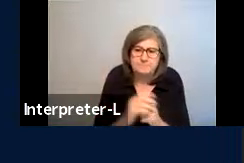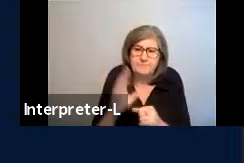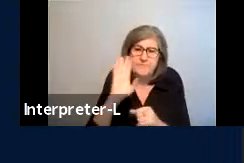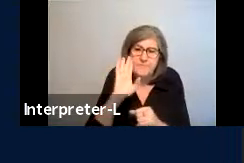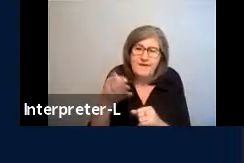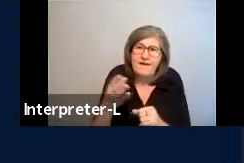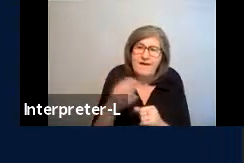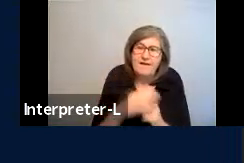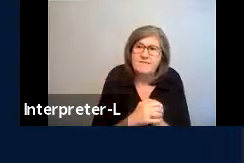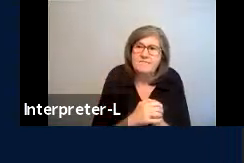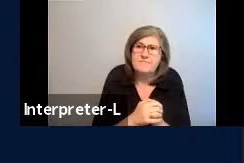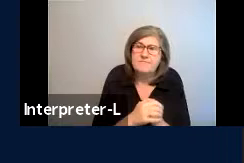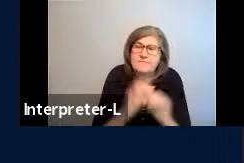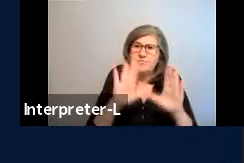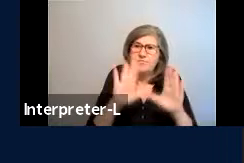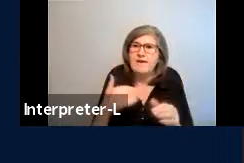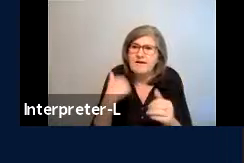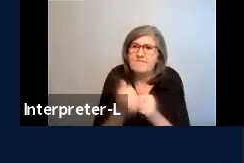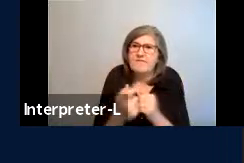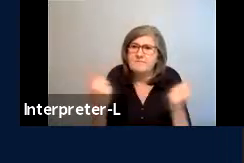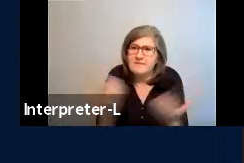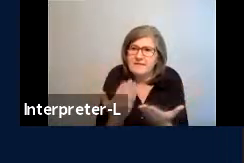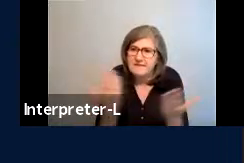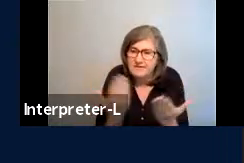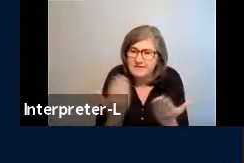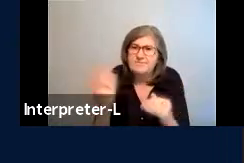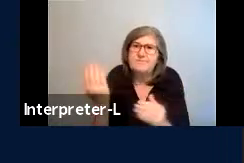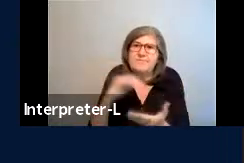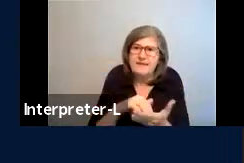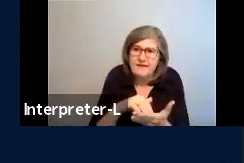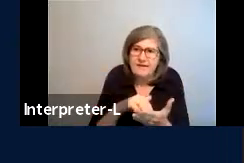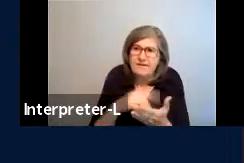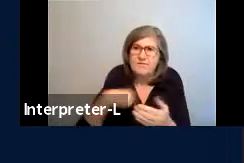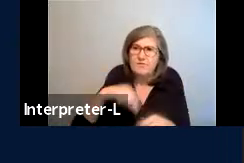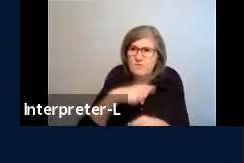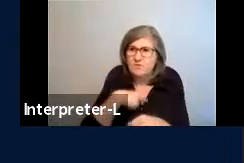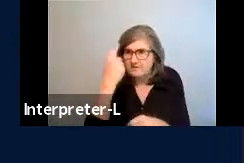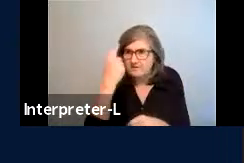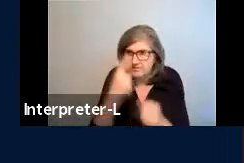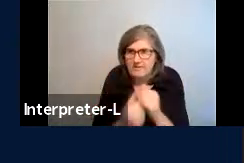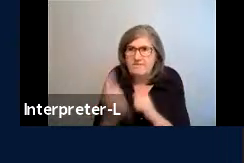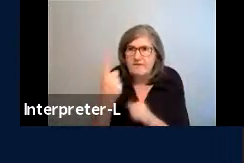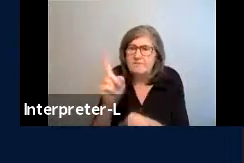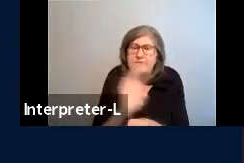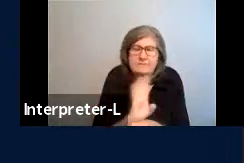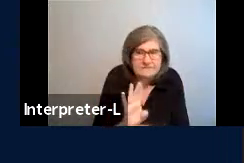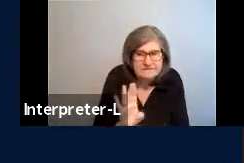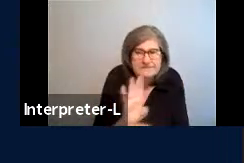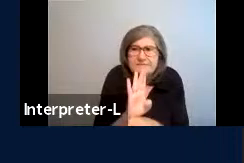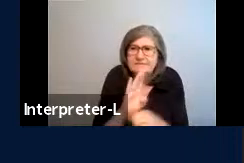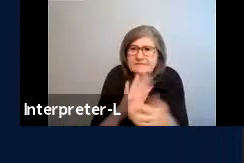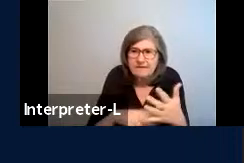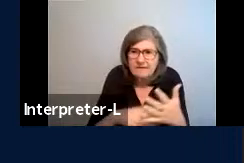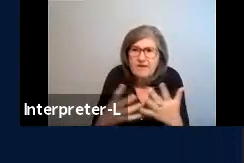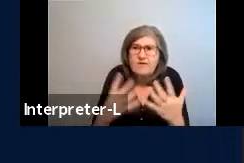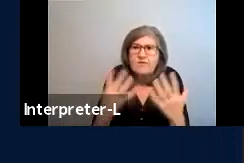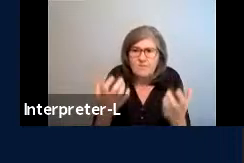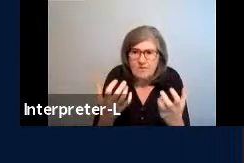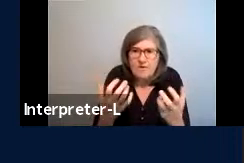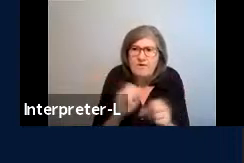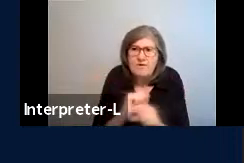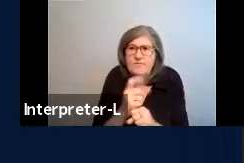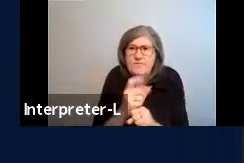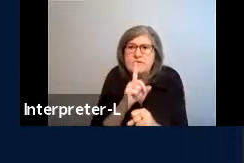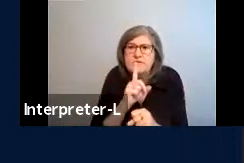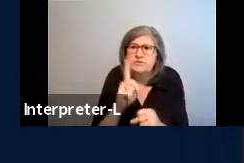Hi, great to have everybody here. Again, we understand that everybody's busy and we want to make sure that